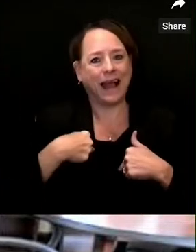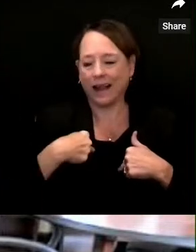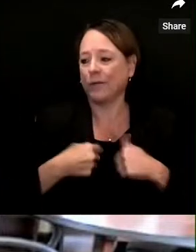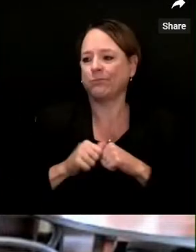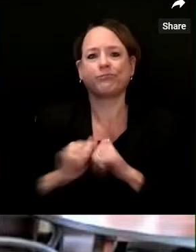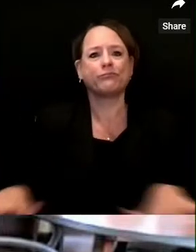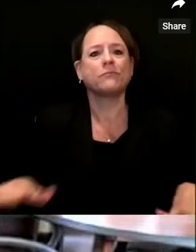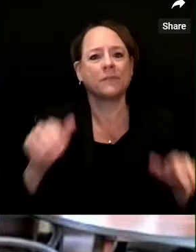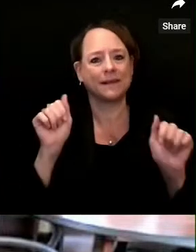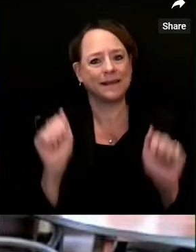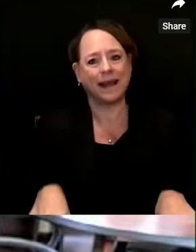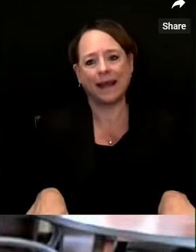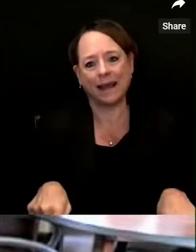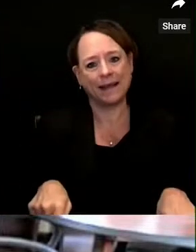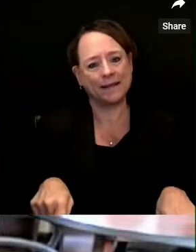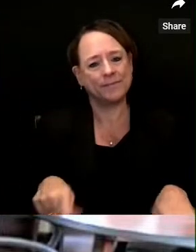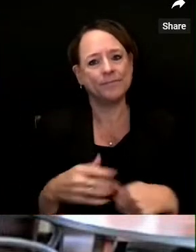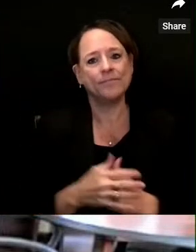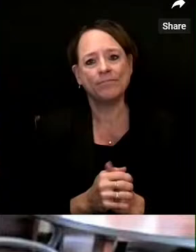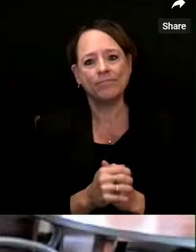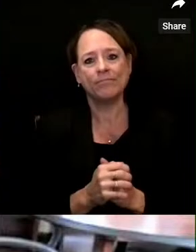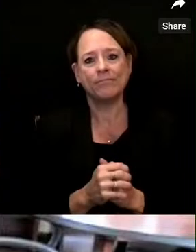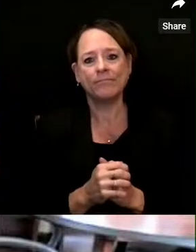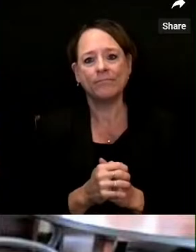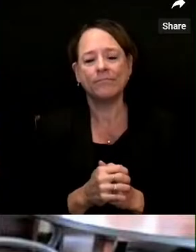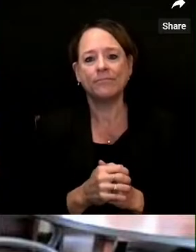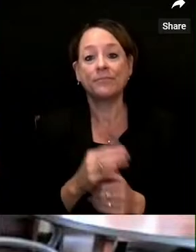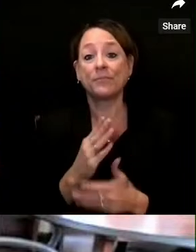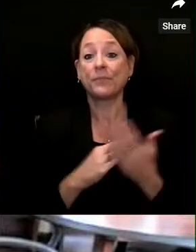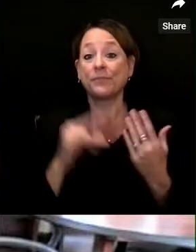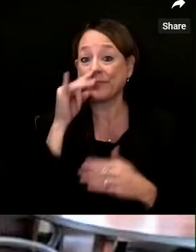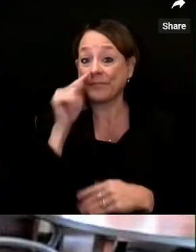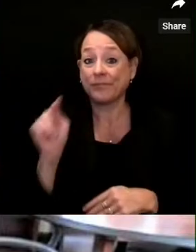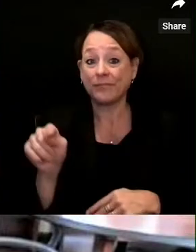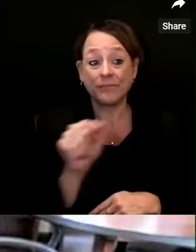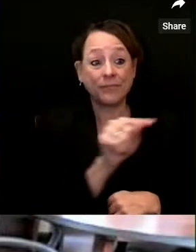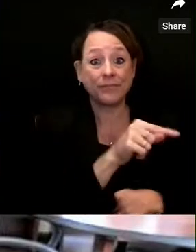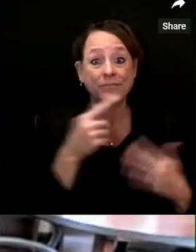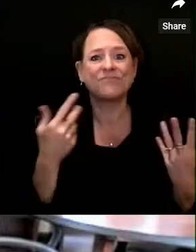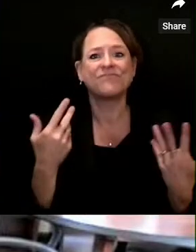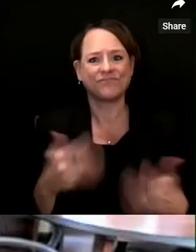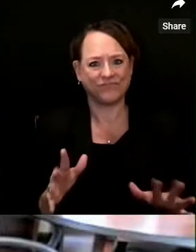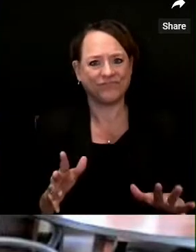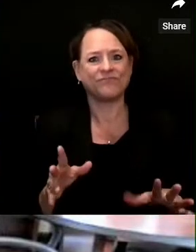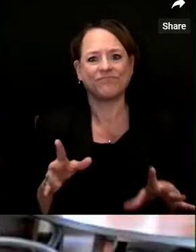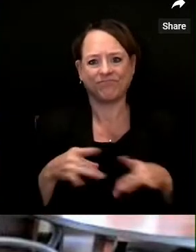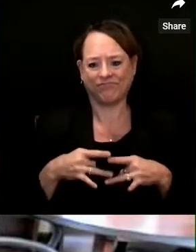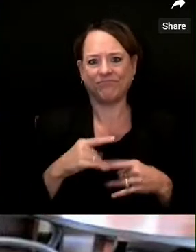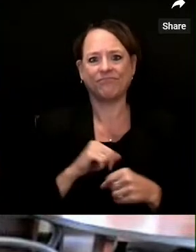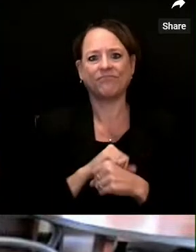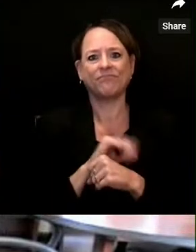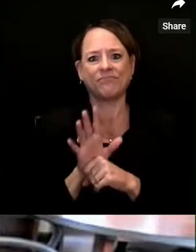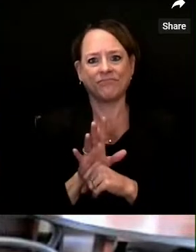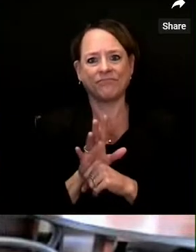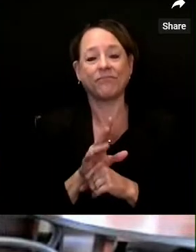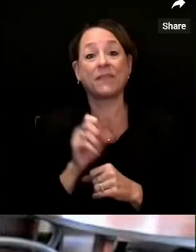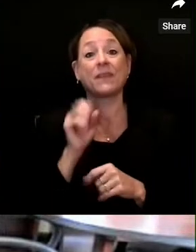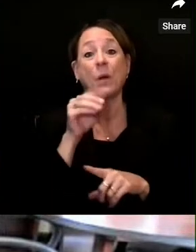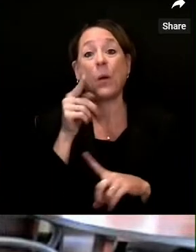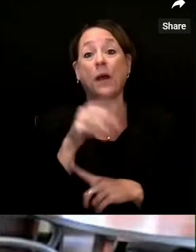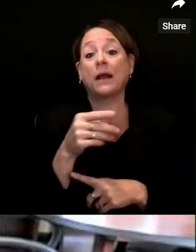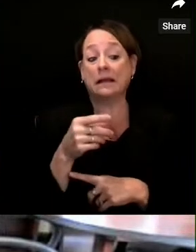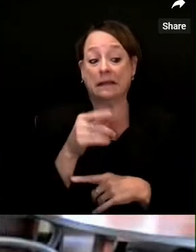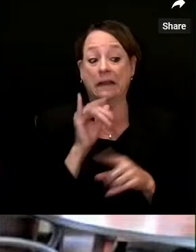serious condition called multisystem inflammatory syndrome. And we want to prevent all of those new cases of